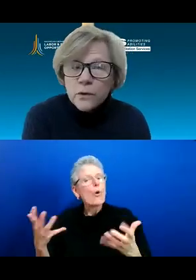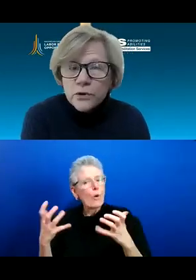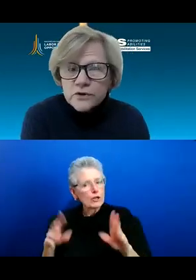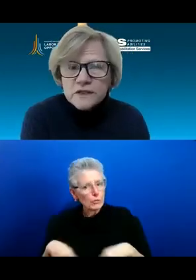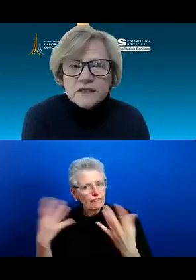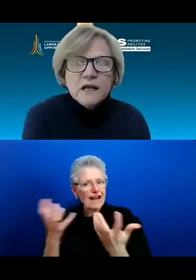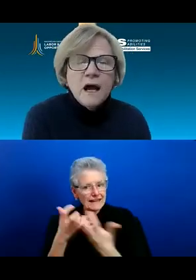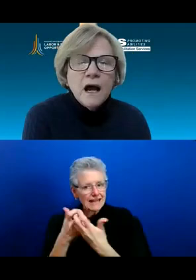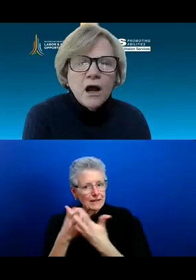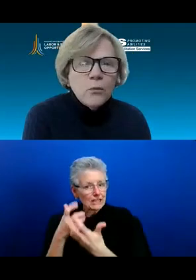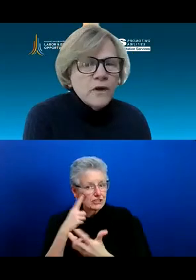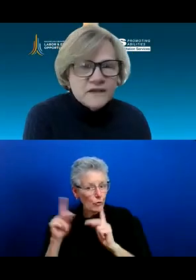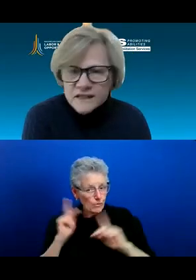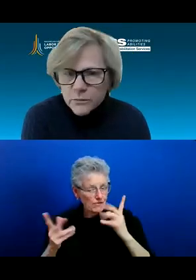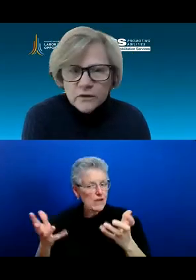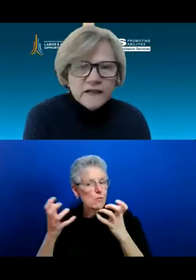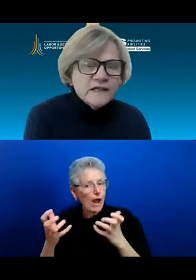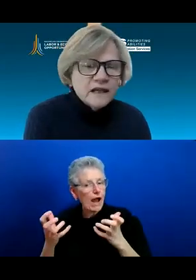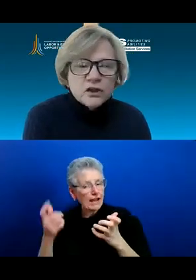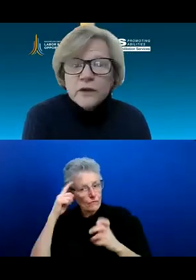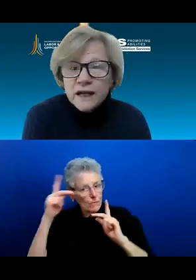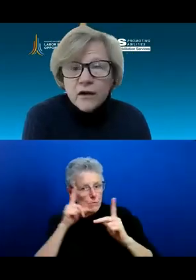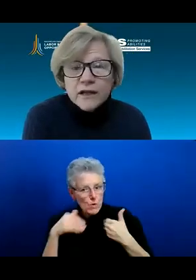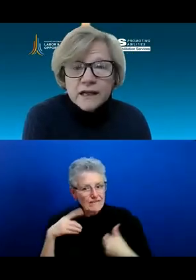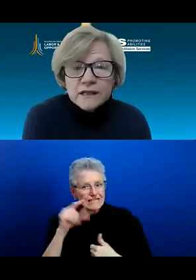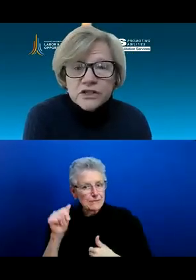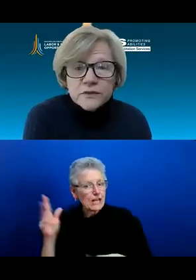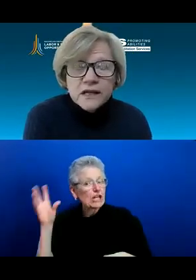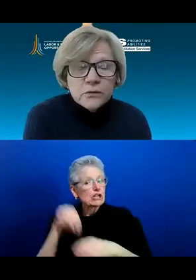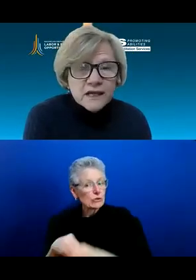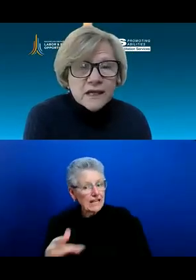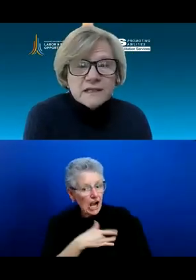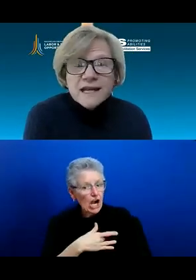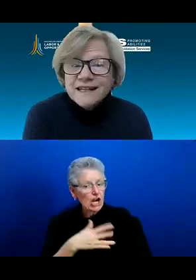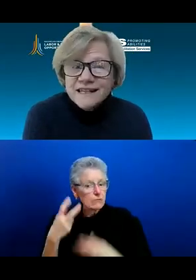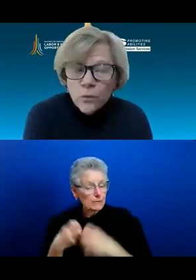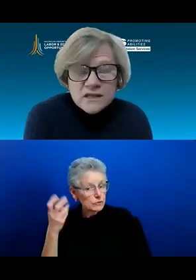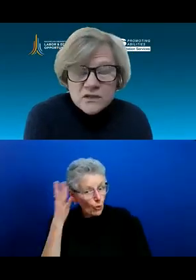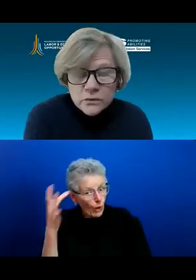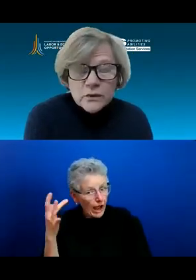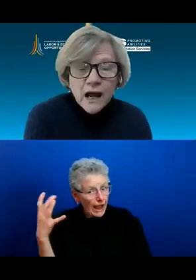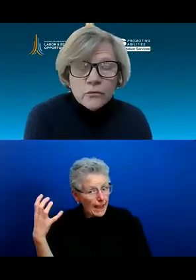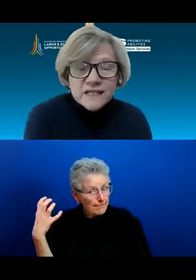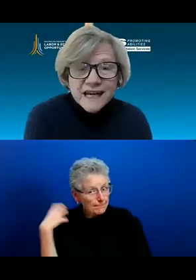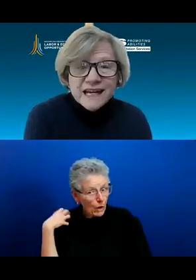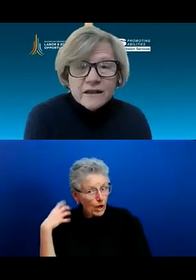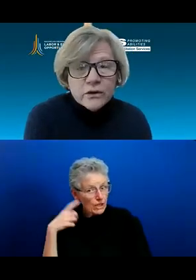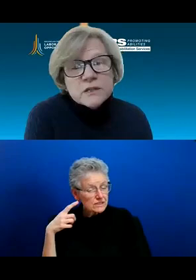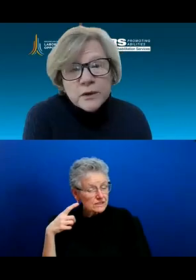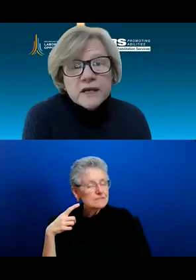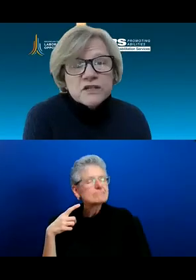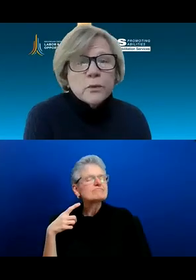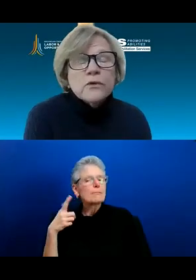accommodations for persons with disabilities, including cardiac issues, because they want to retain